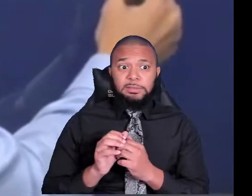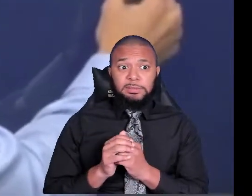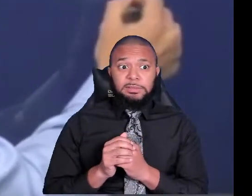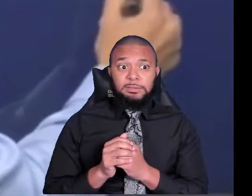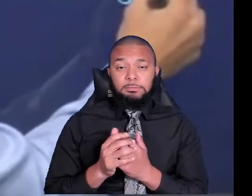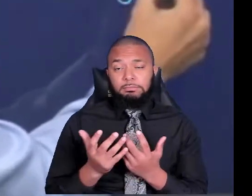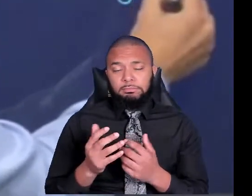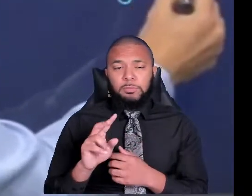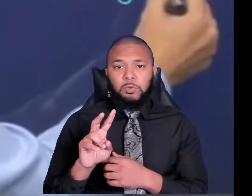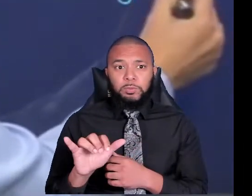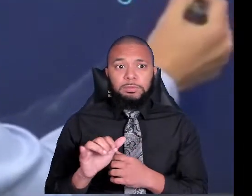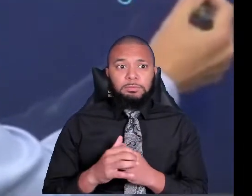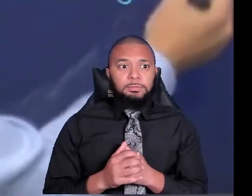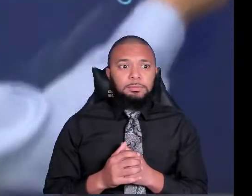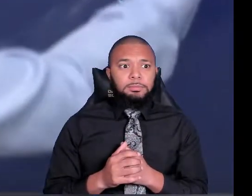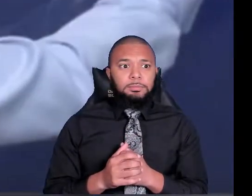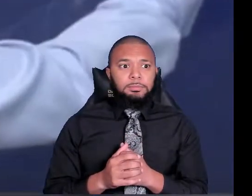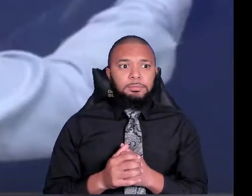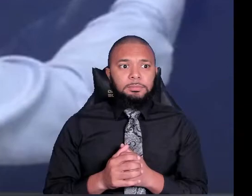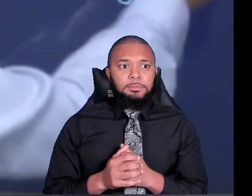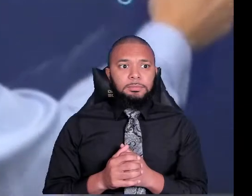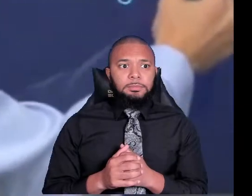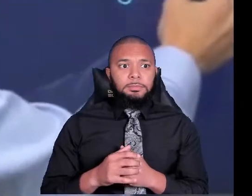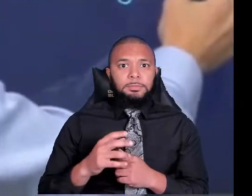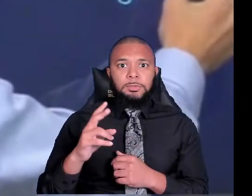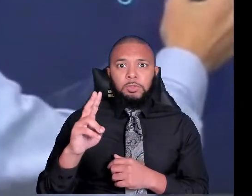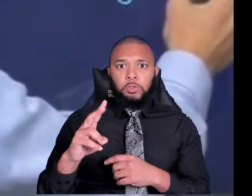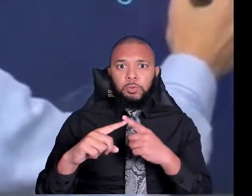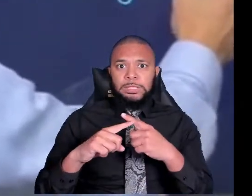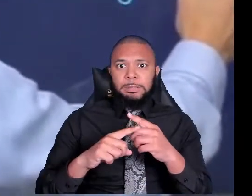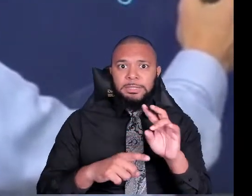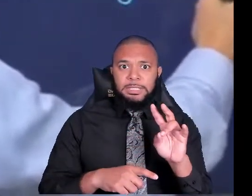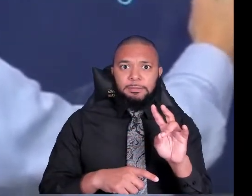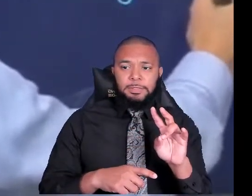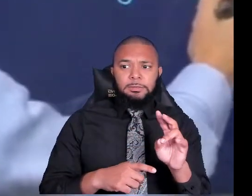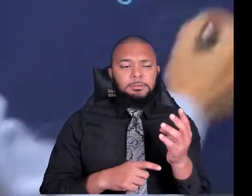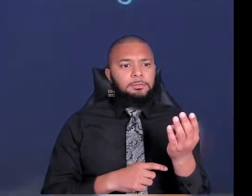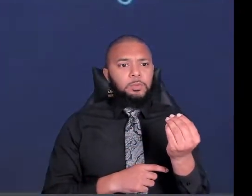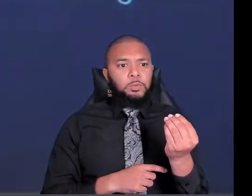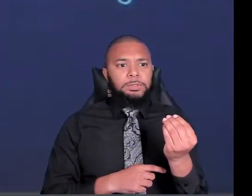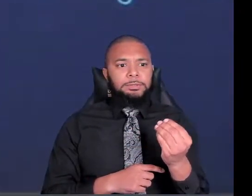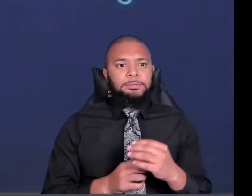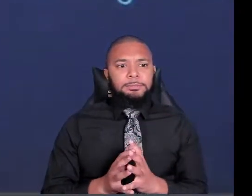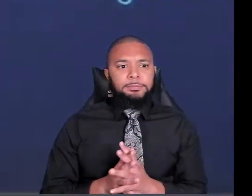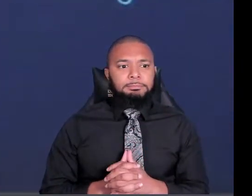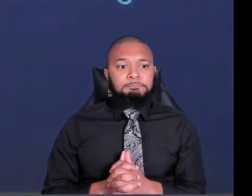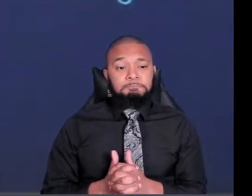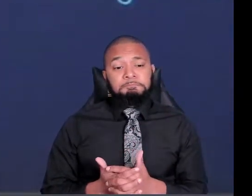well, that's 2y. And 2 times 7, that's 14.